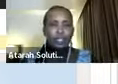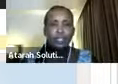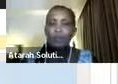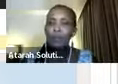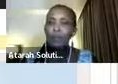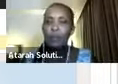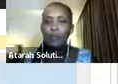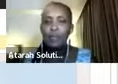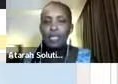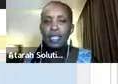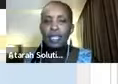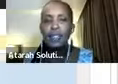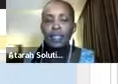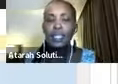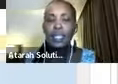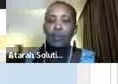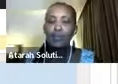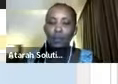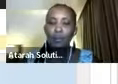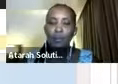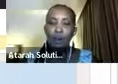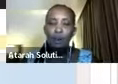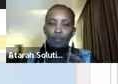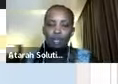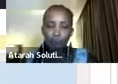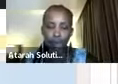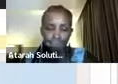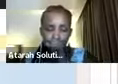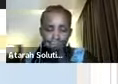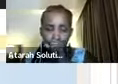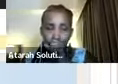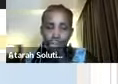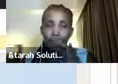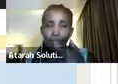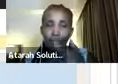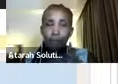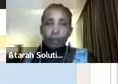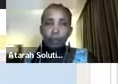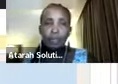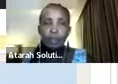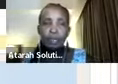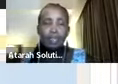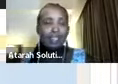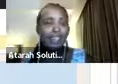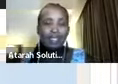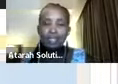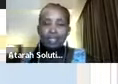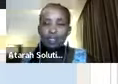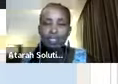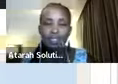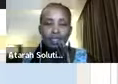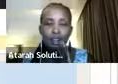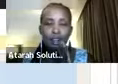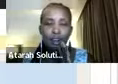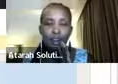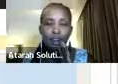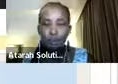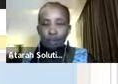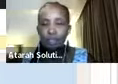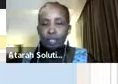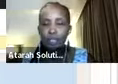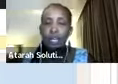had quite a number of people who've been taking these courses, and I'm sure more of the feedback will be coming. There's a lot